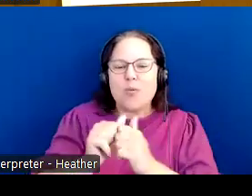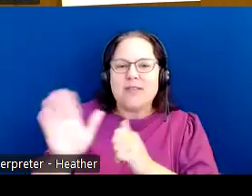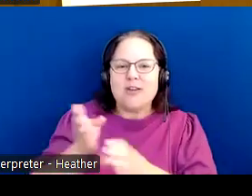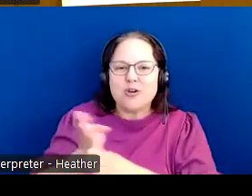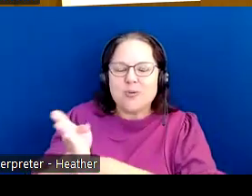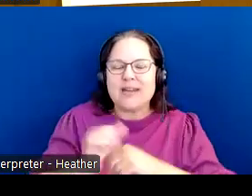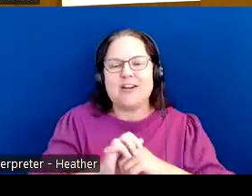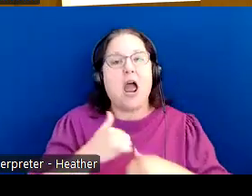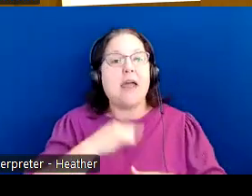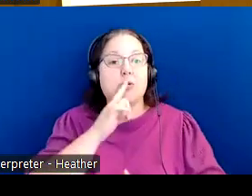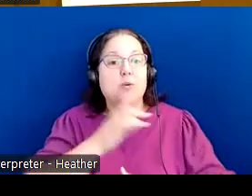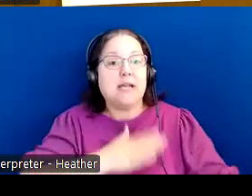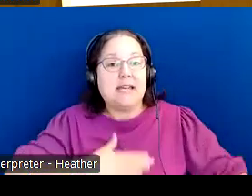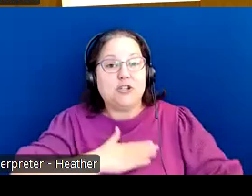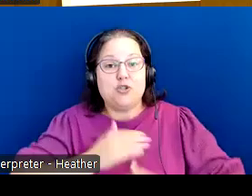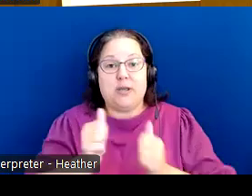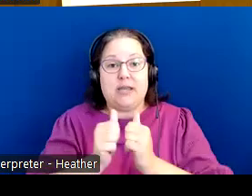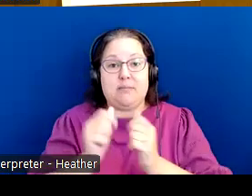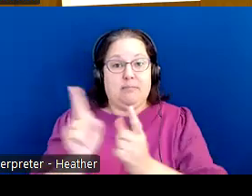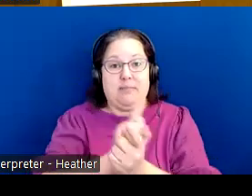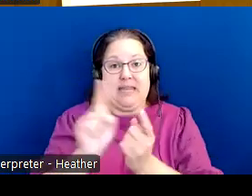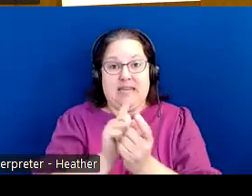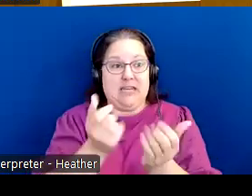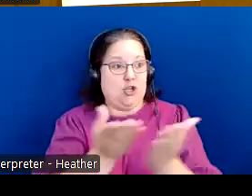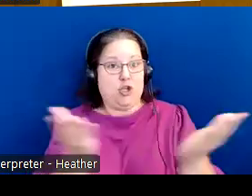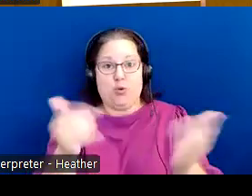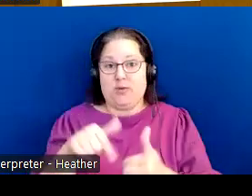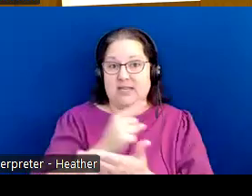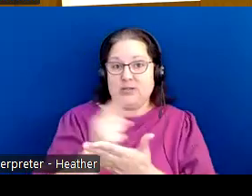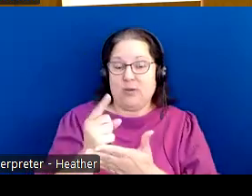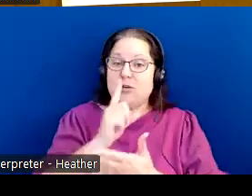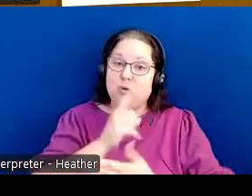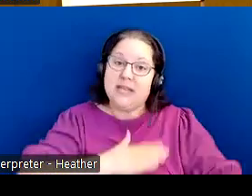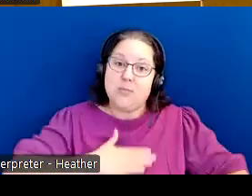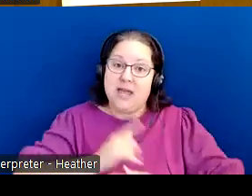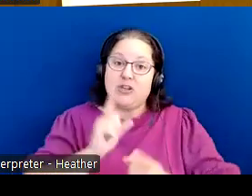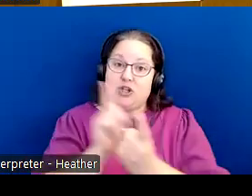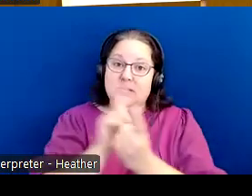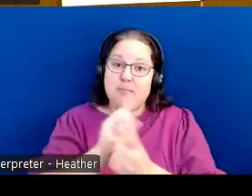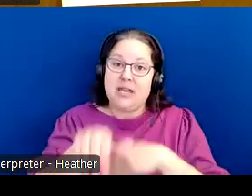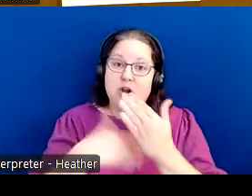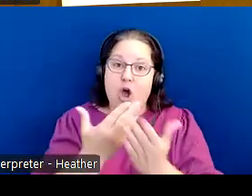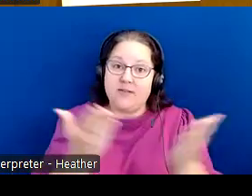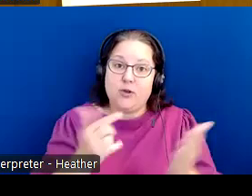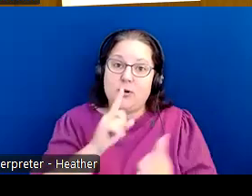I've really enjoyed meeting those of you this week that I've gotten the pleasure to meet, and I look forward to meeting more of